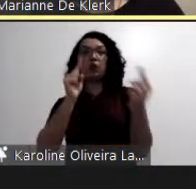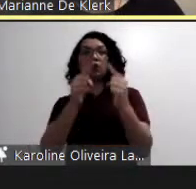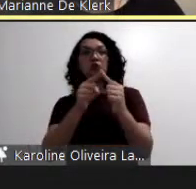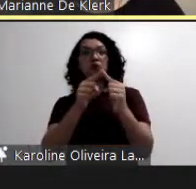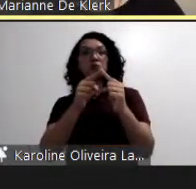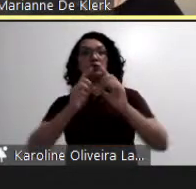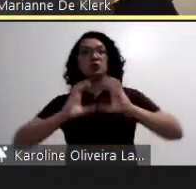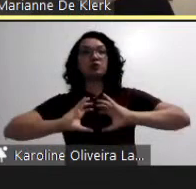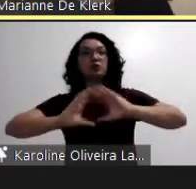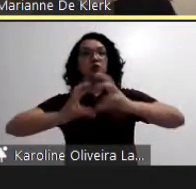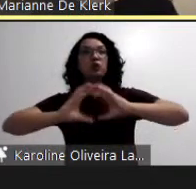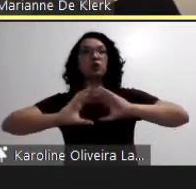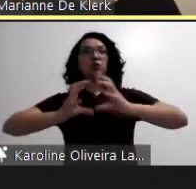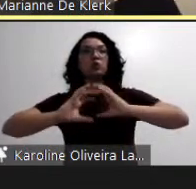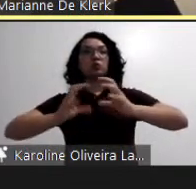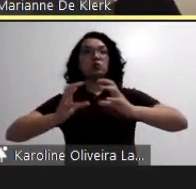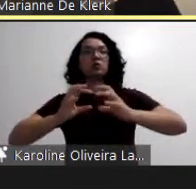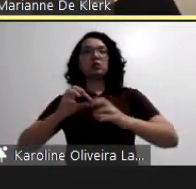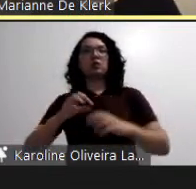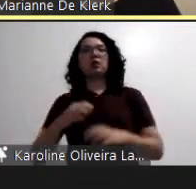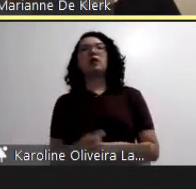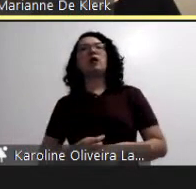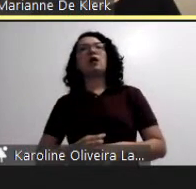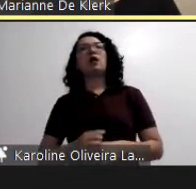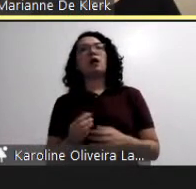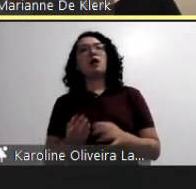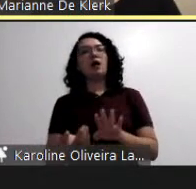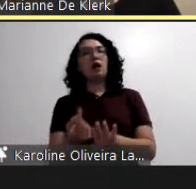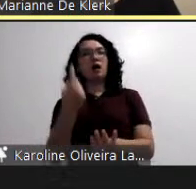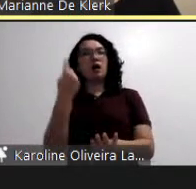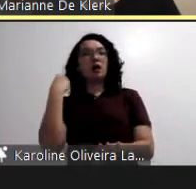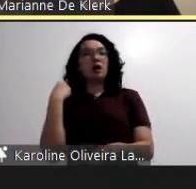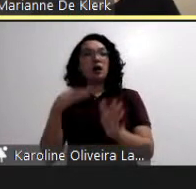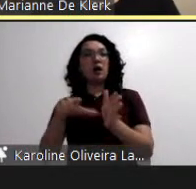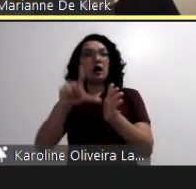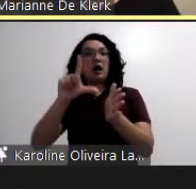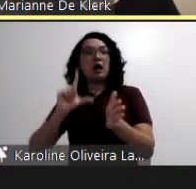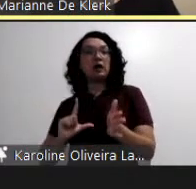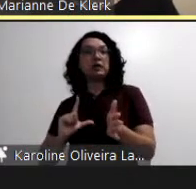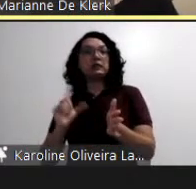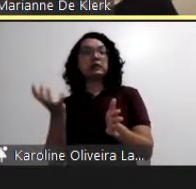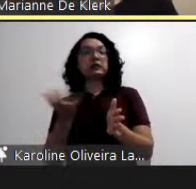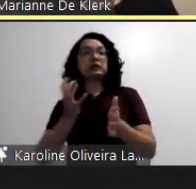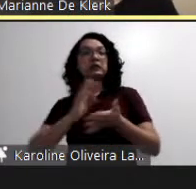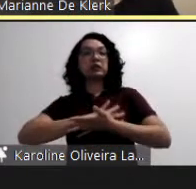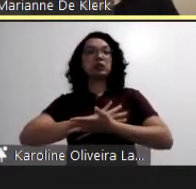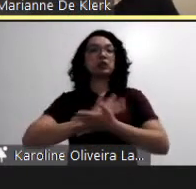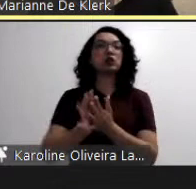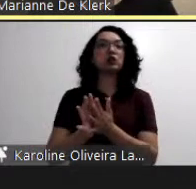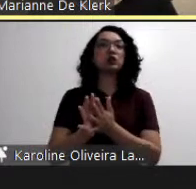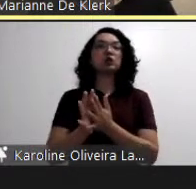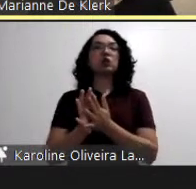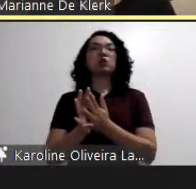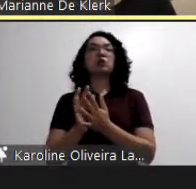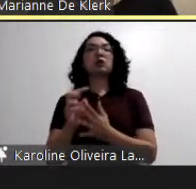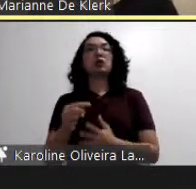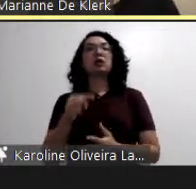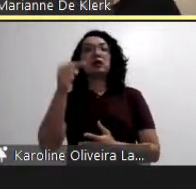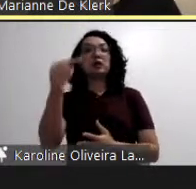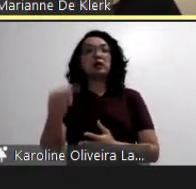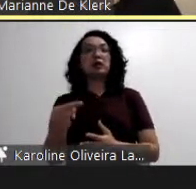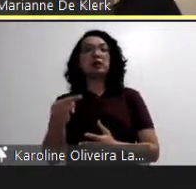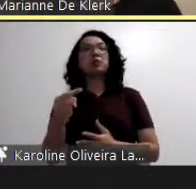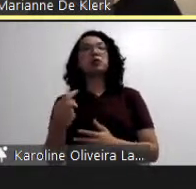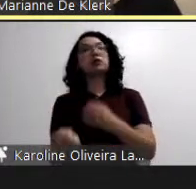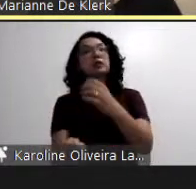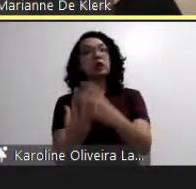Again, you can see here the size of the impact this would have had. Now, again, it's a project that, for many reasons, and this is a pattern in the